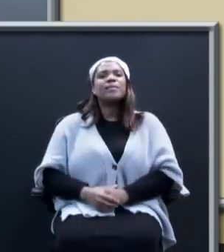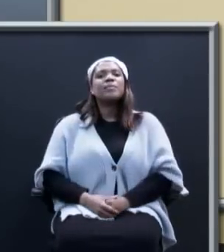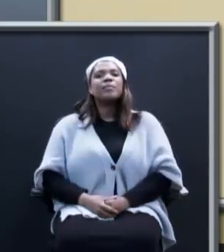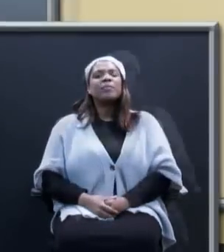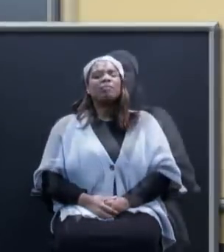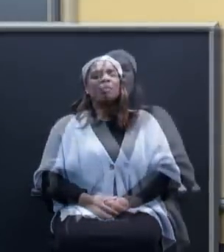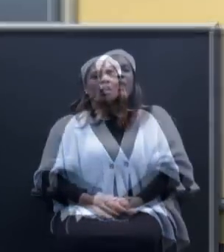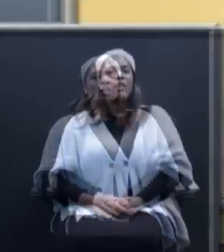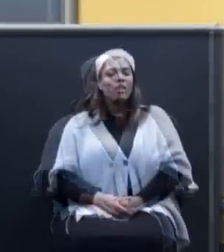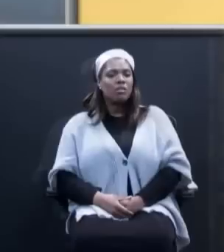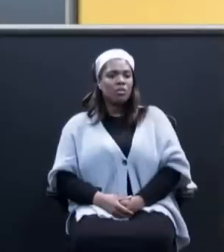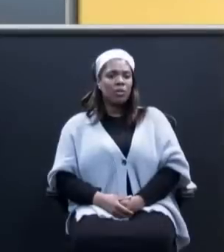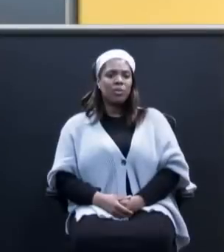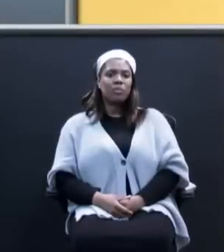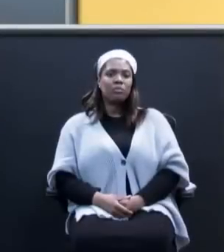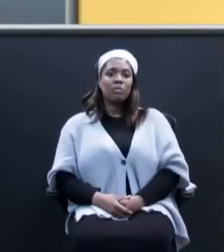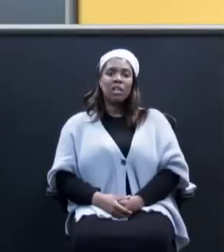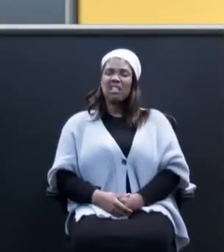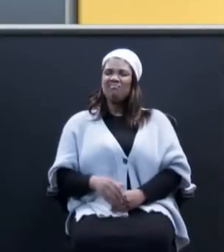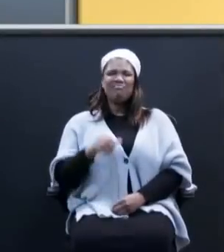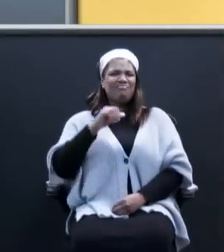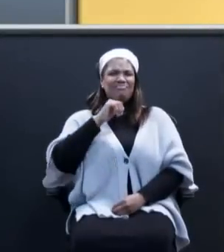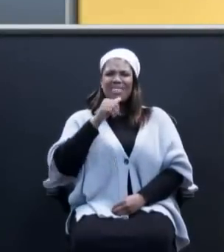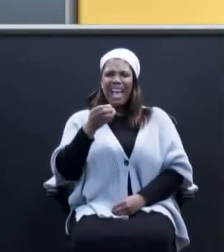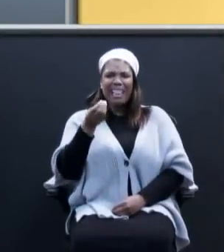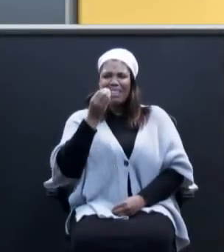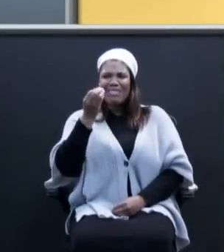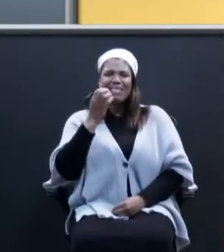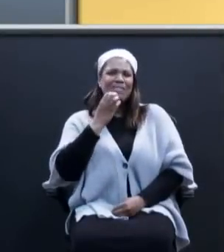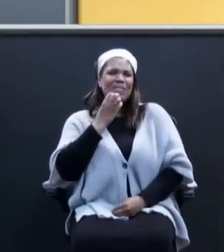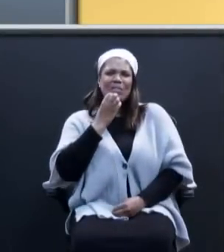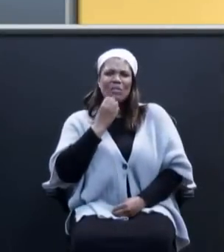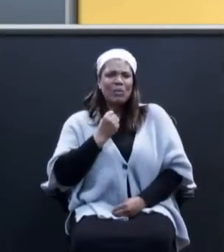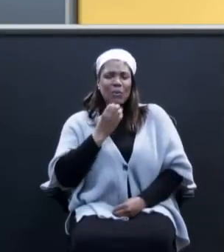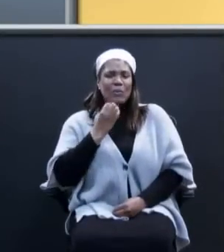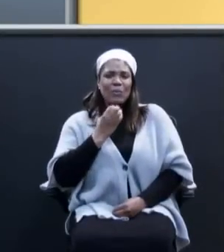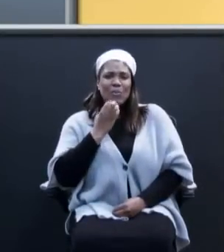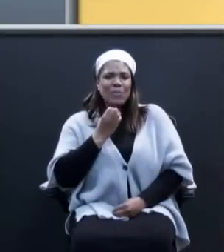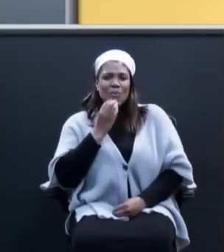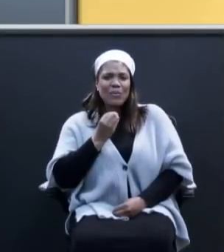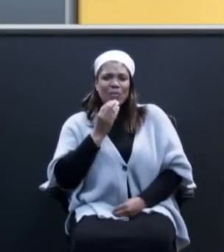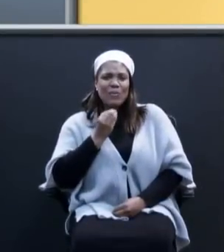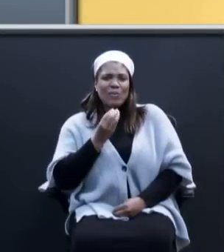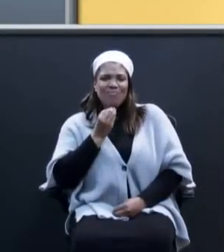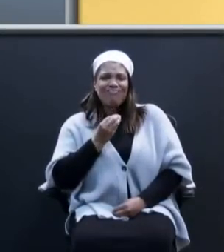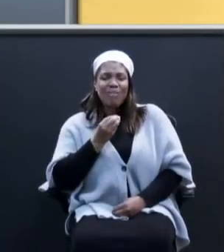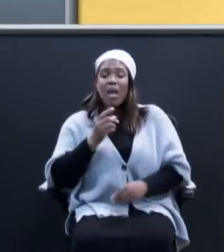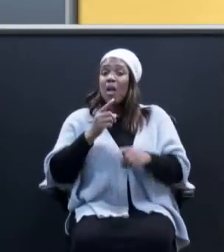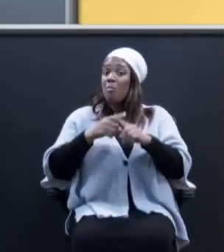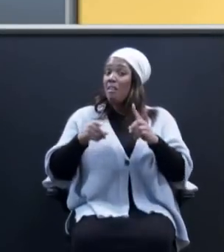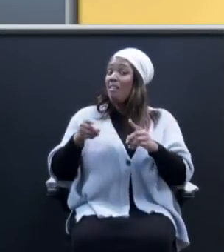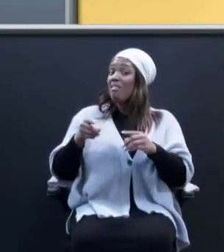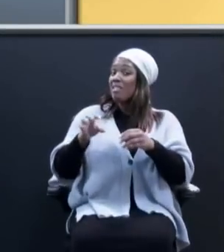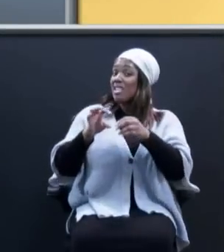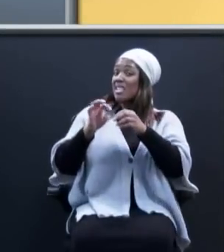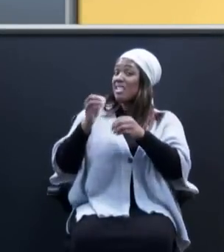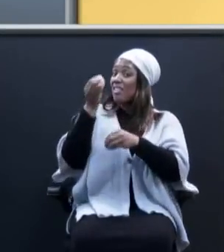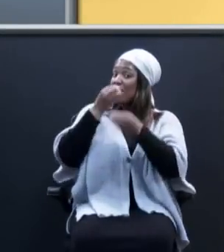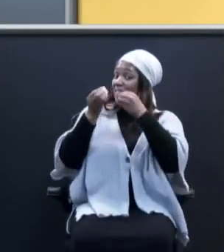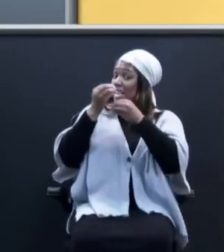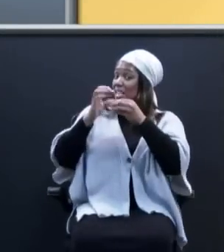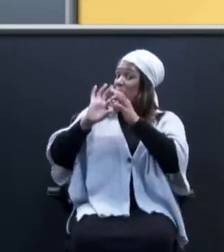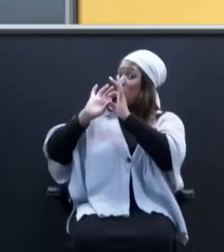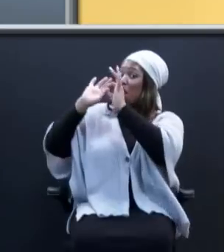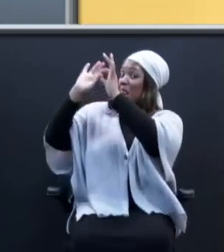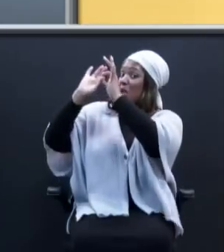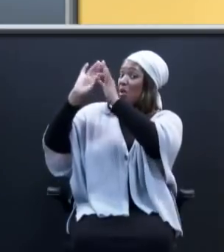them concerning the feast of the Lord, not the feast of the Jews, sisters and brothers, the feast of the Lord. And that needs to resonate